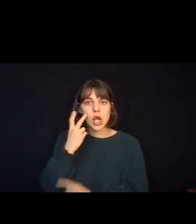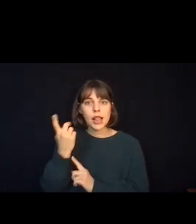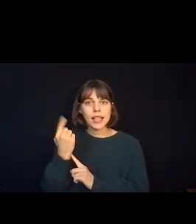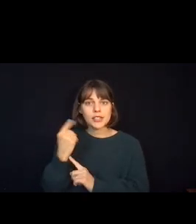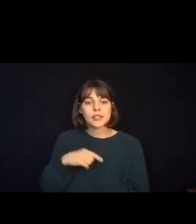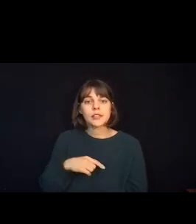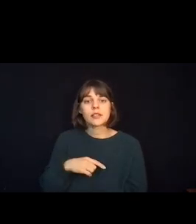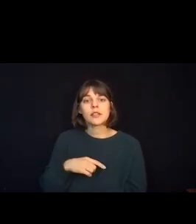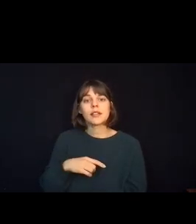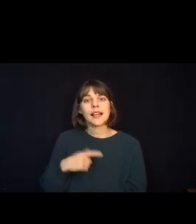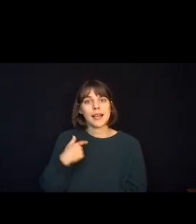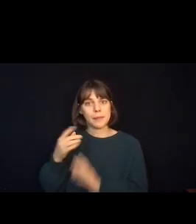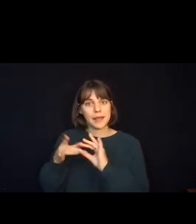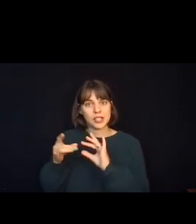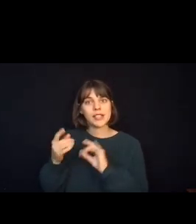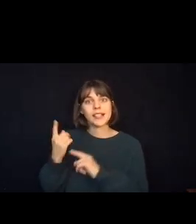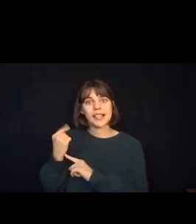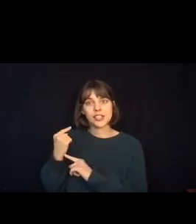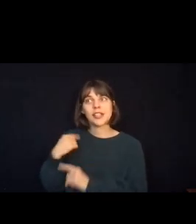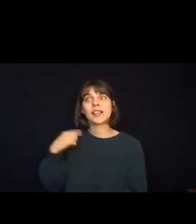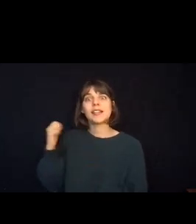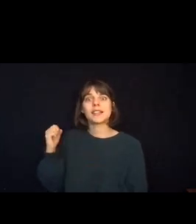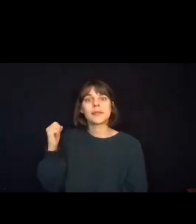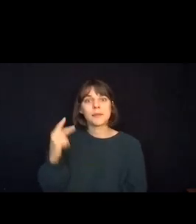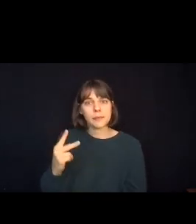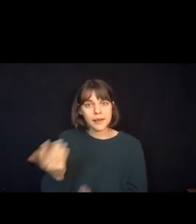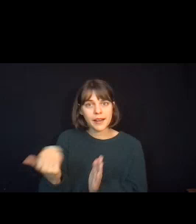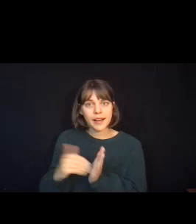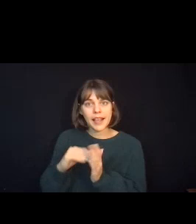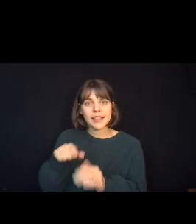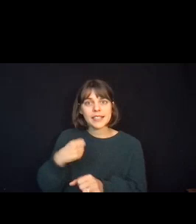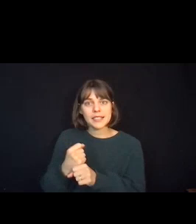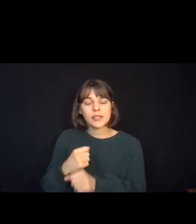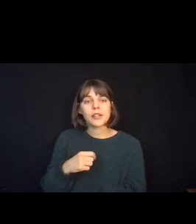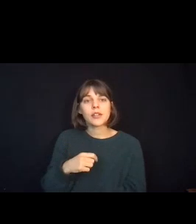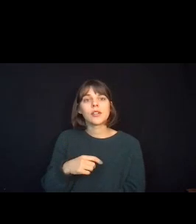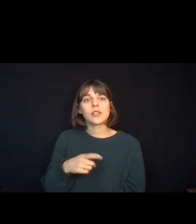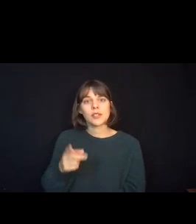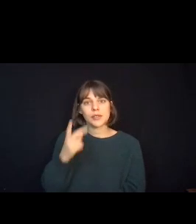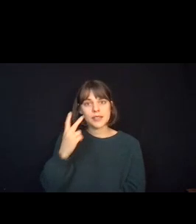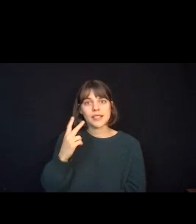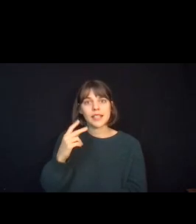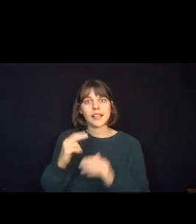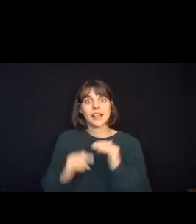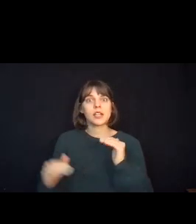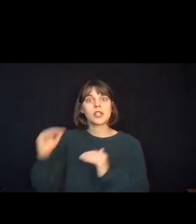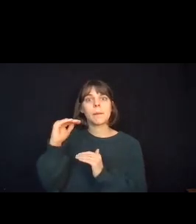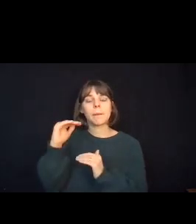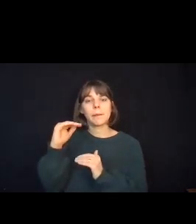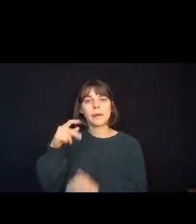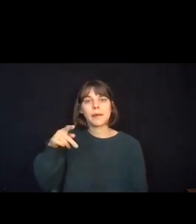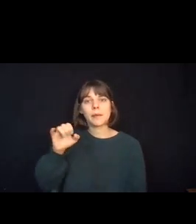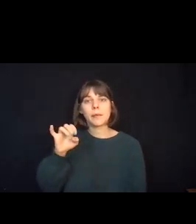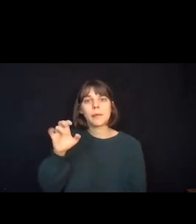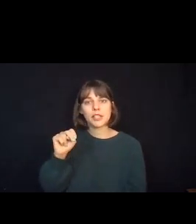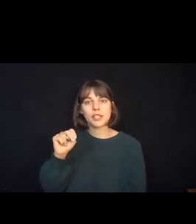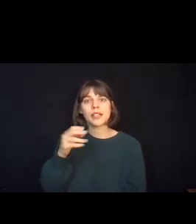mentioned then, it was returning this year, and it is returning this year. And so that's why you see that jump in pension and employee